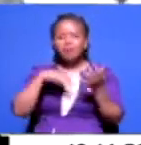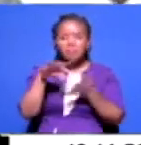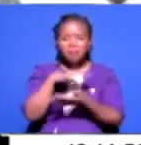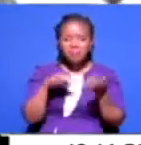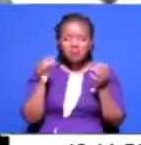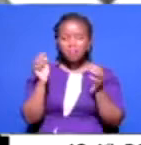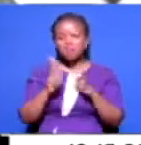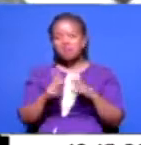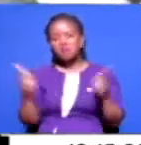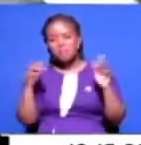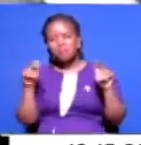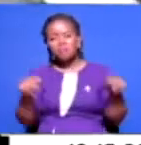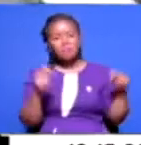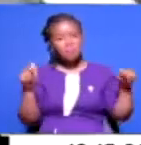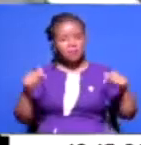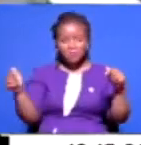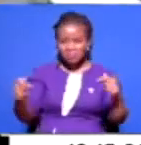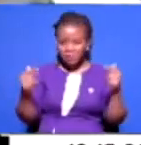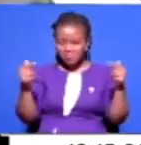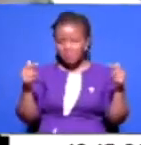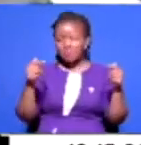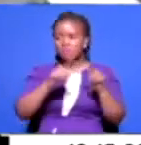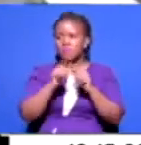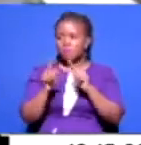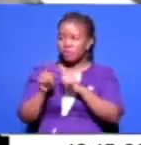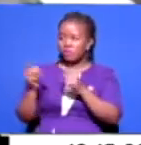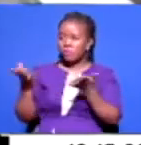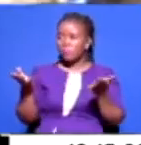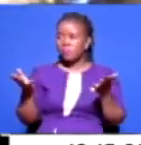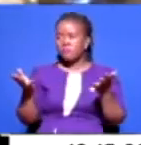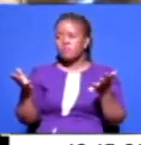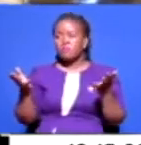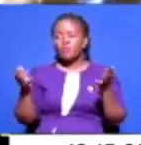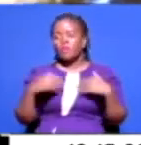at the peace and the harmony